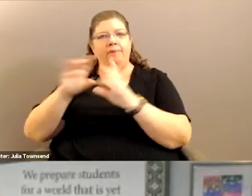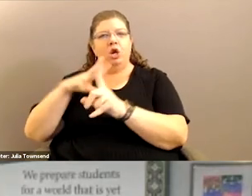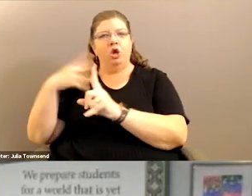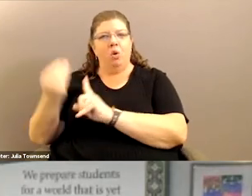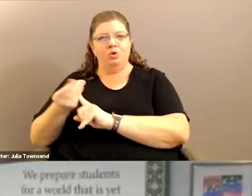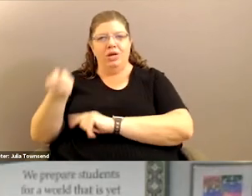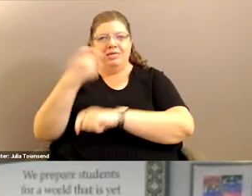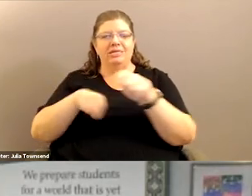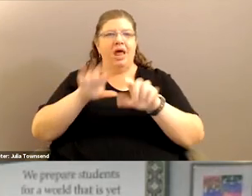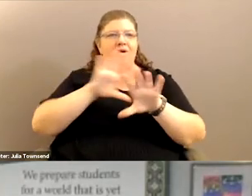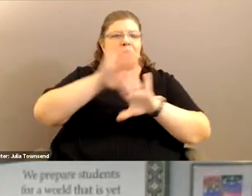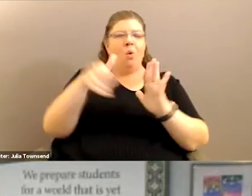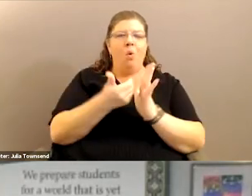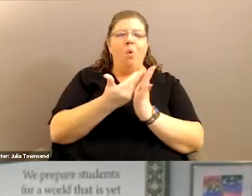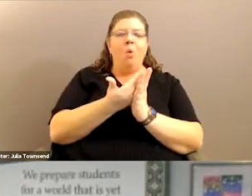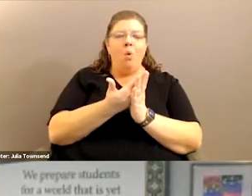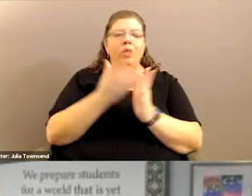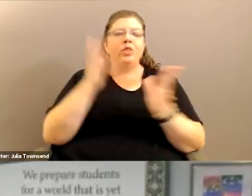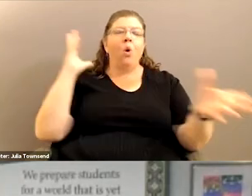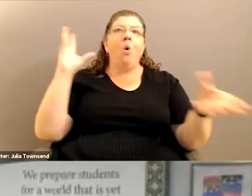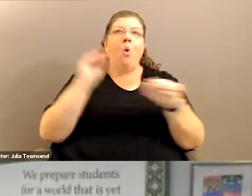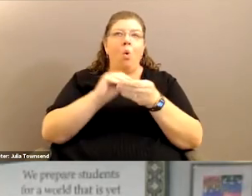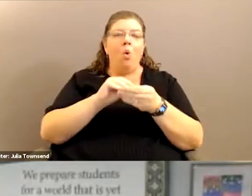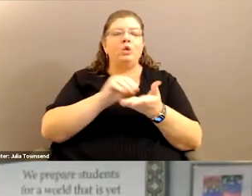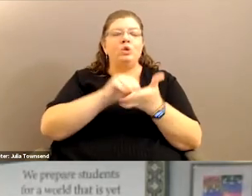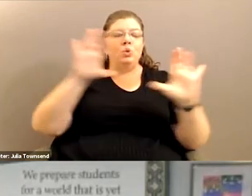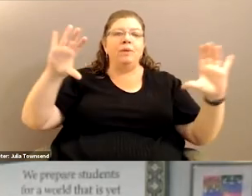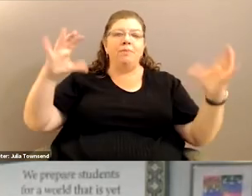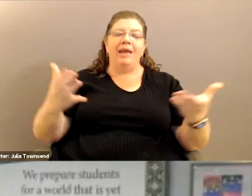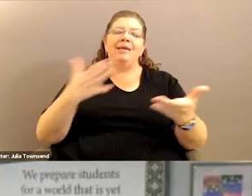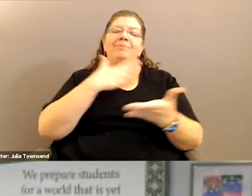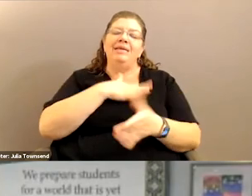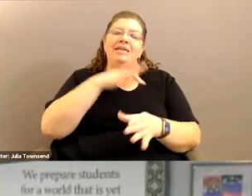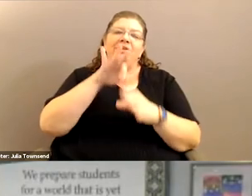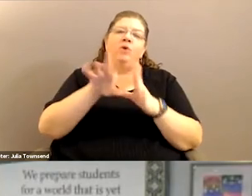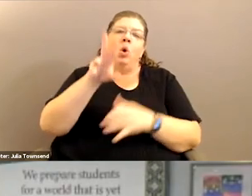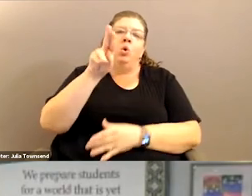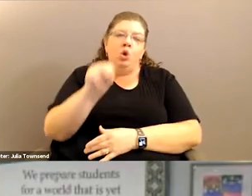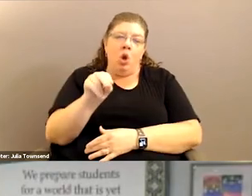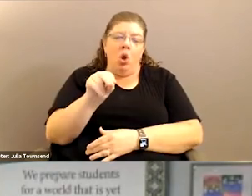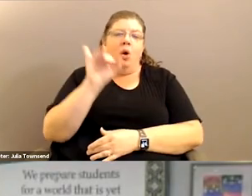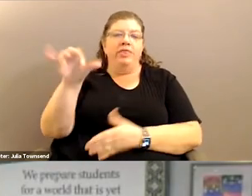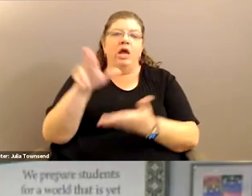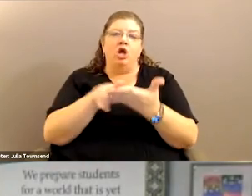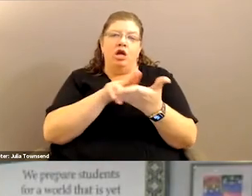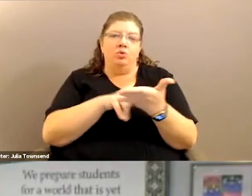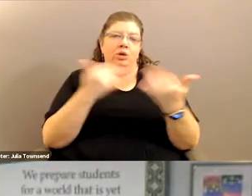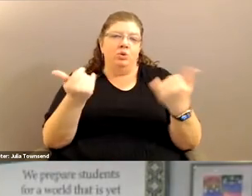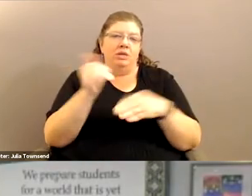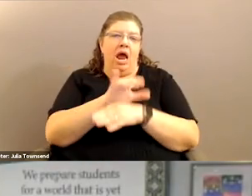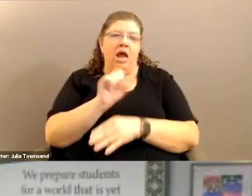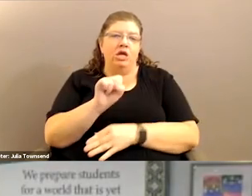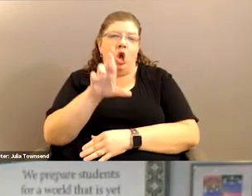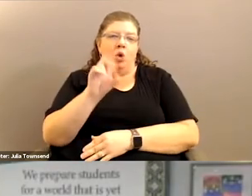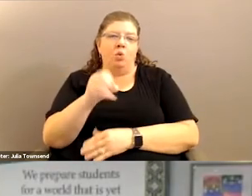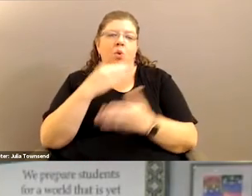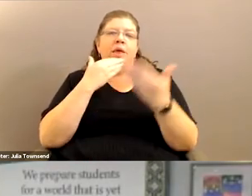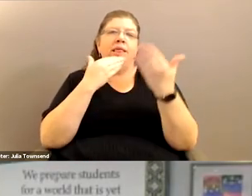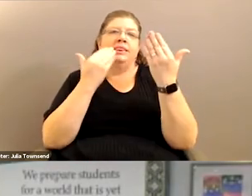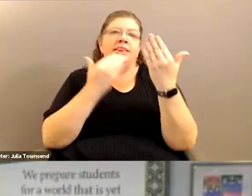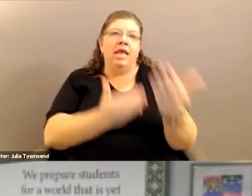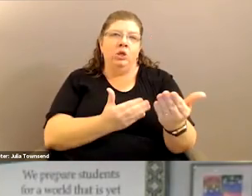whole student body please vote no on renewing the srl contract tonight thank you